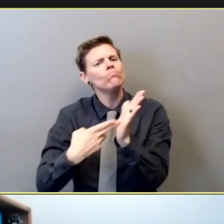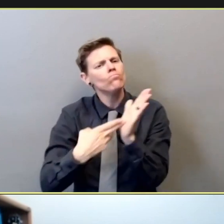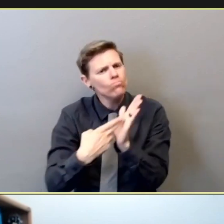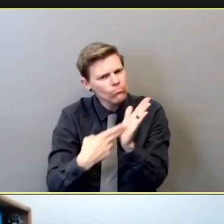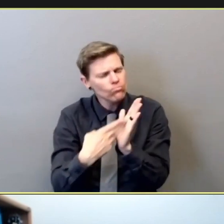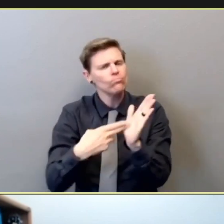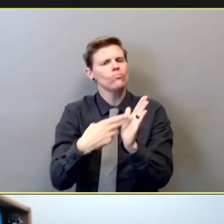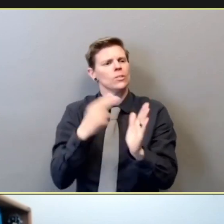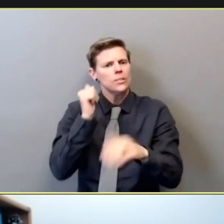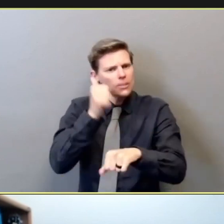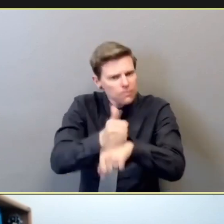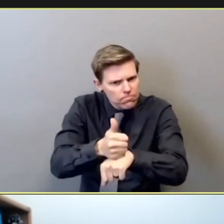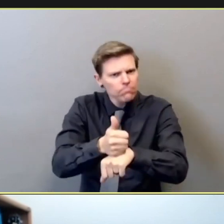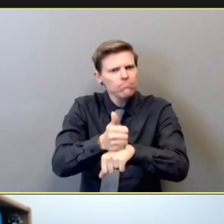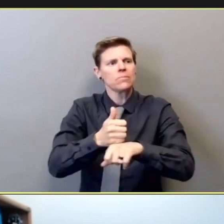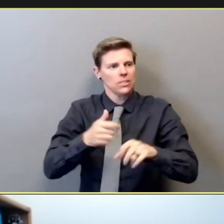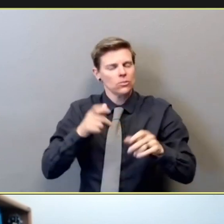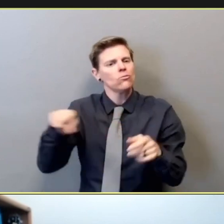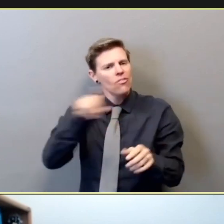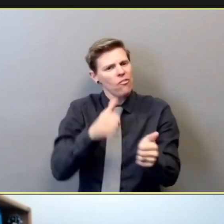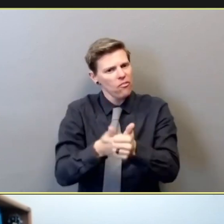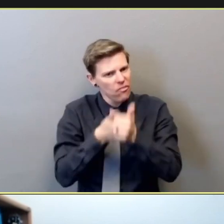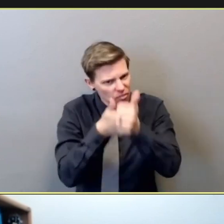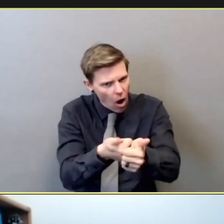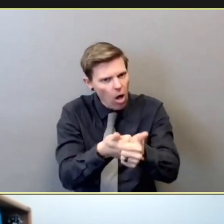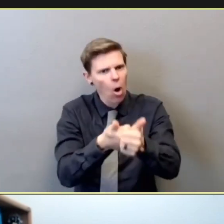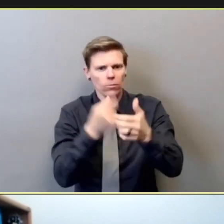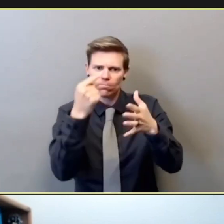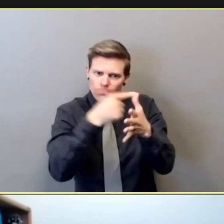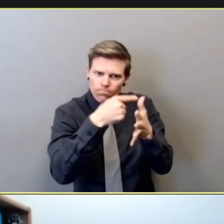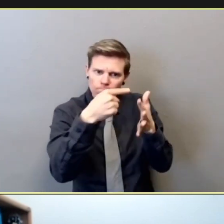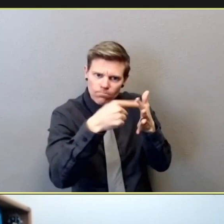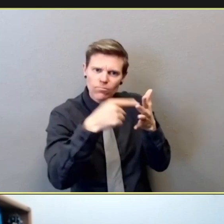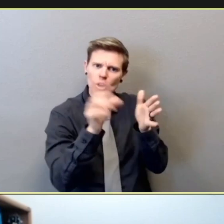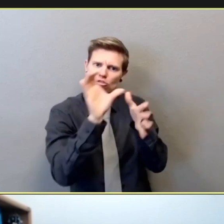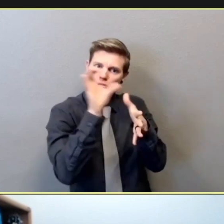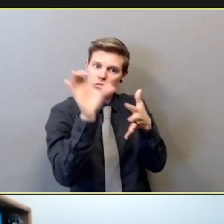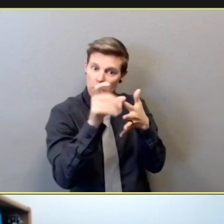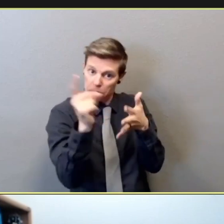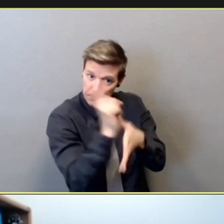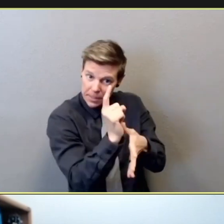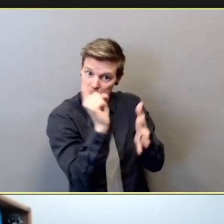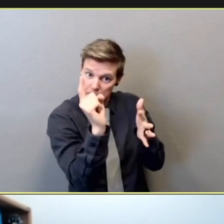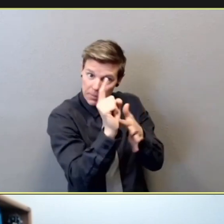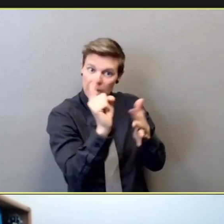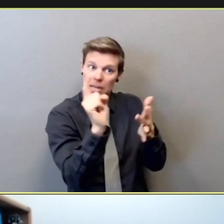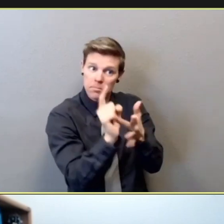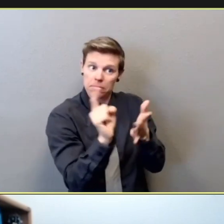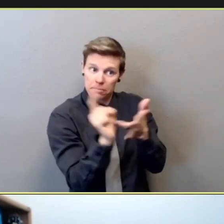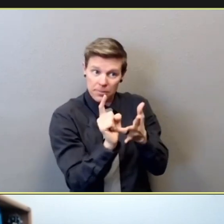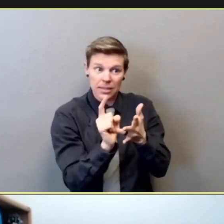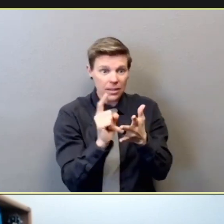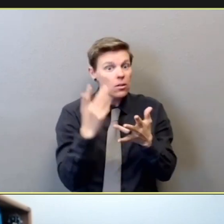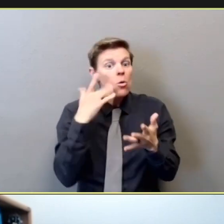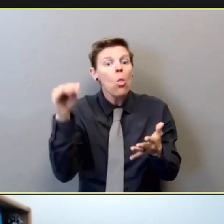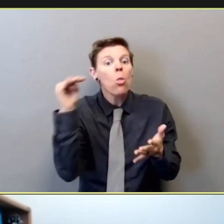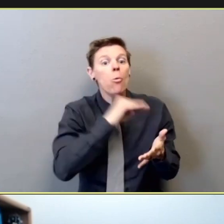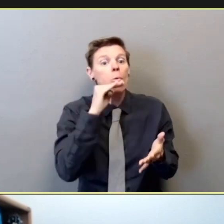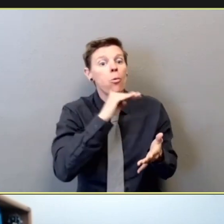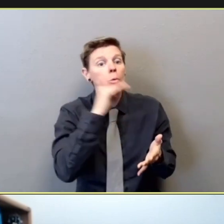our prioritization. But if we find evidence of fraud, you can be fined up